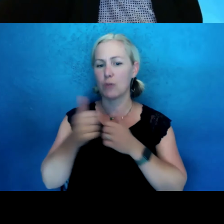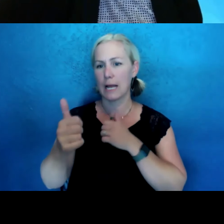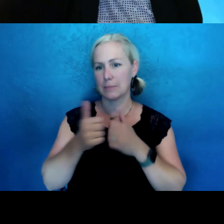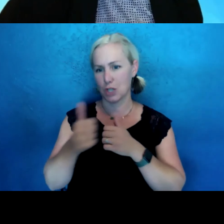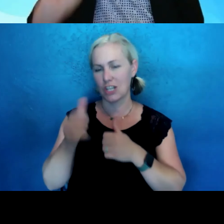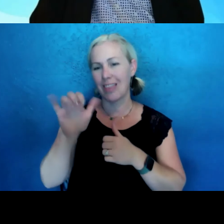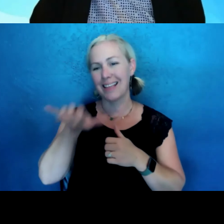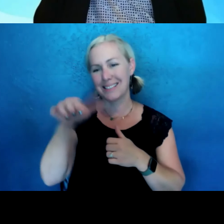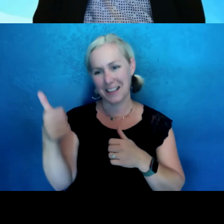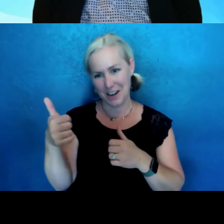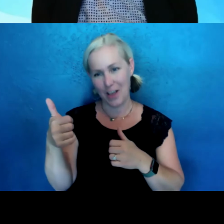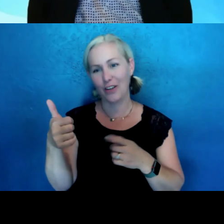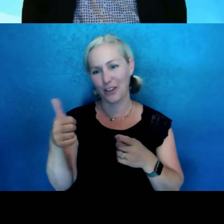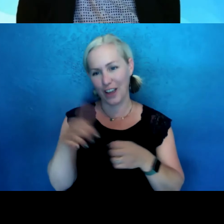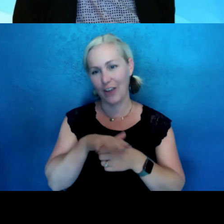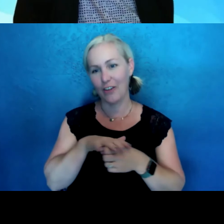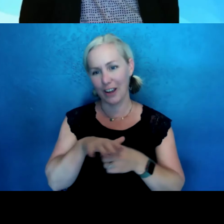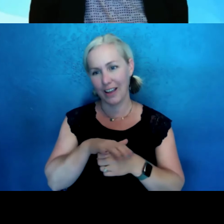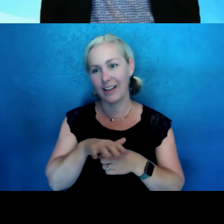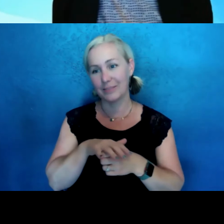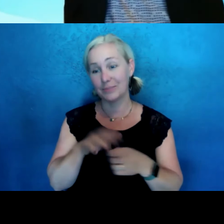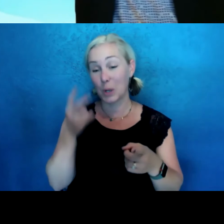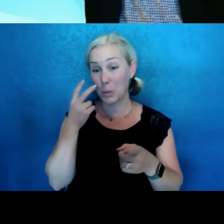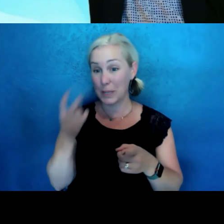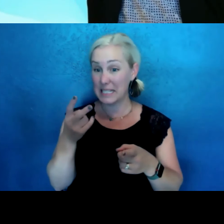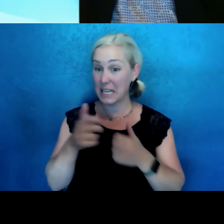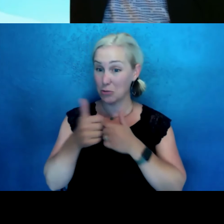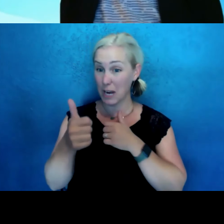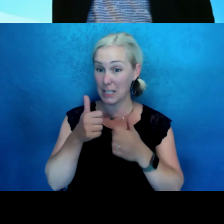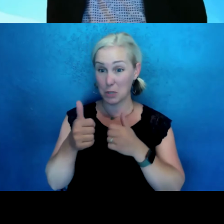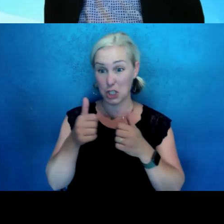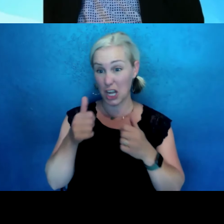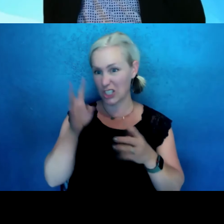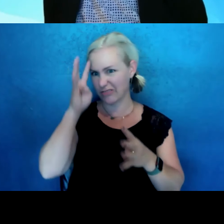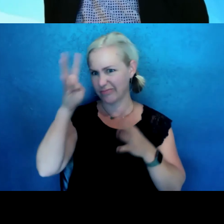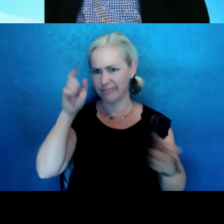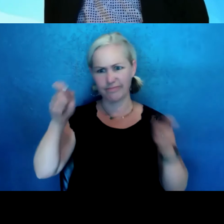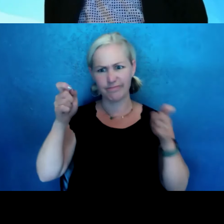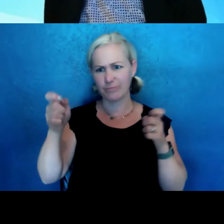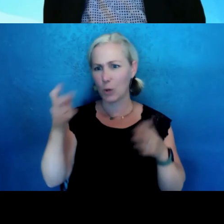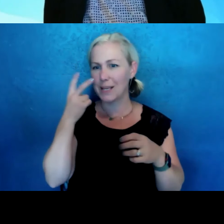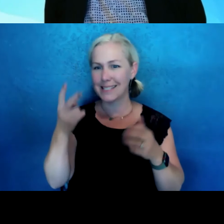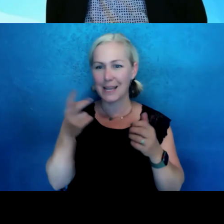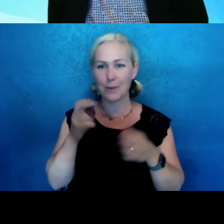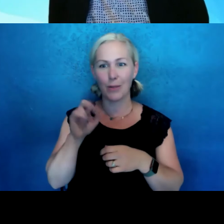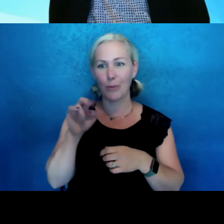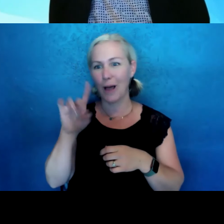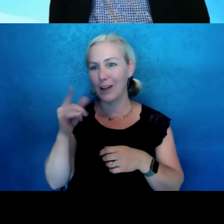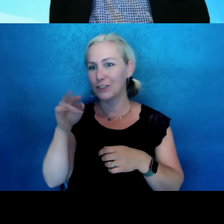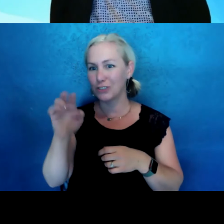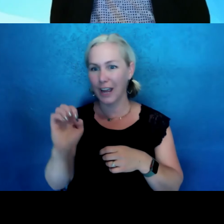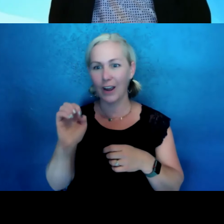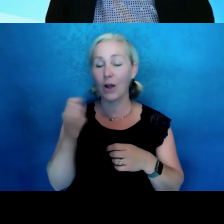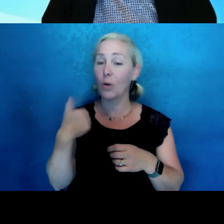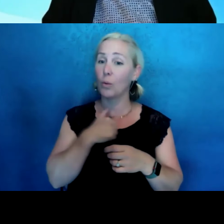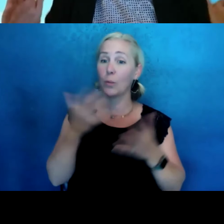we see transportation innovation happening in our local, ride sharing is one of the places among others. And we would like